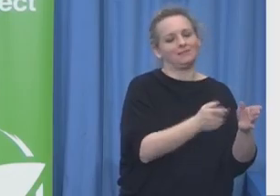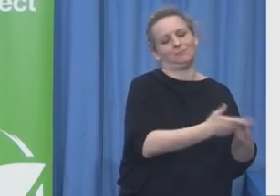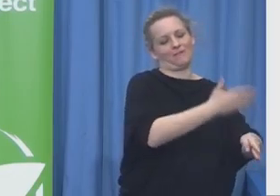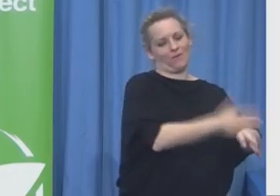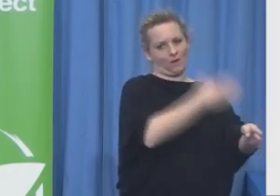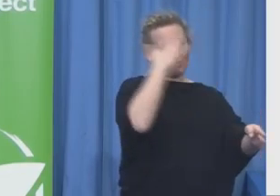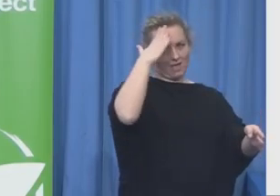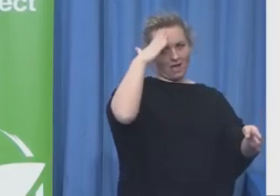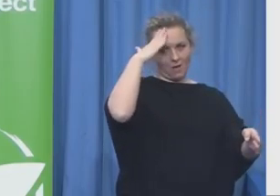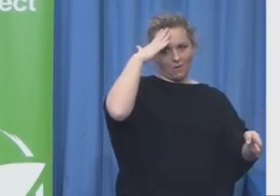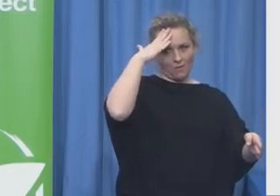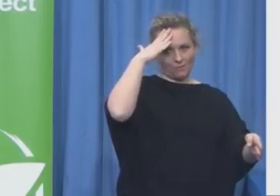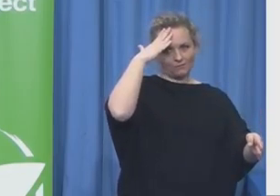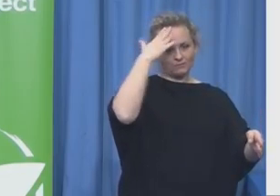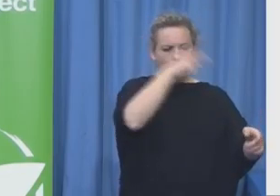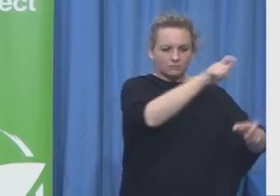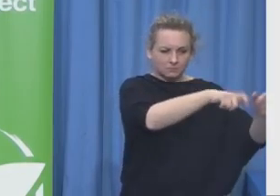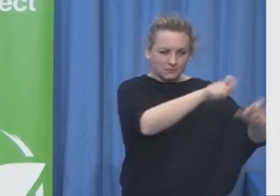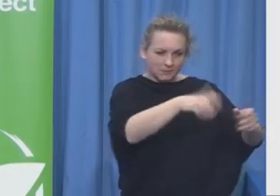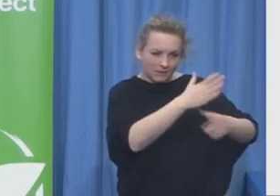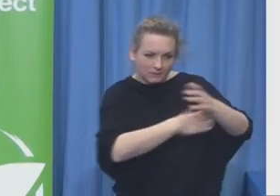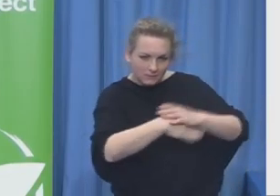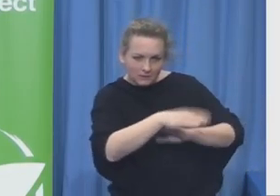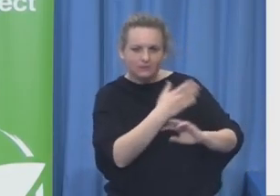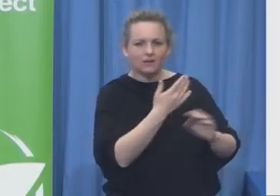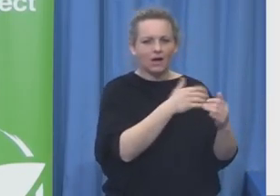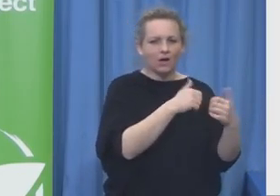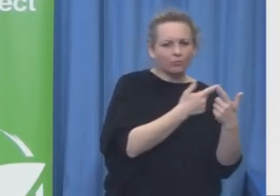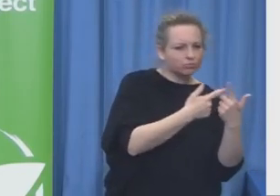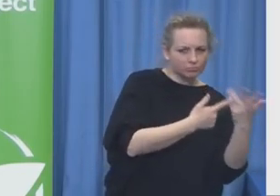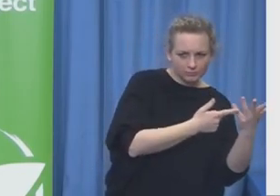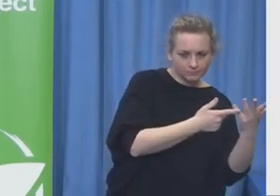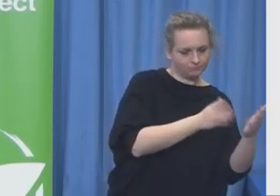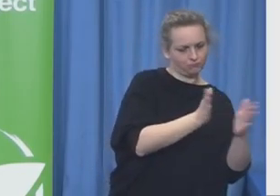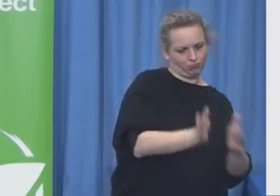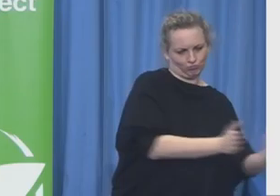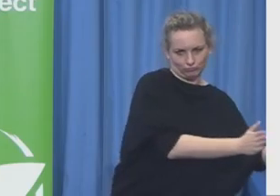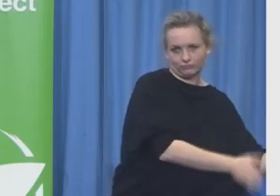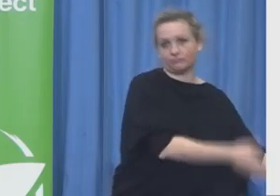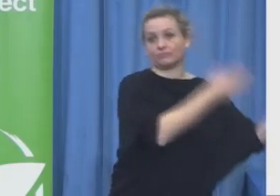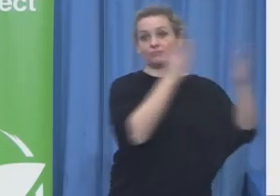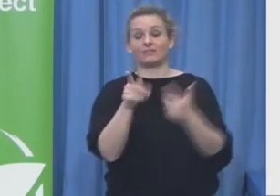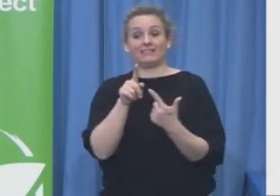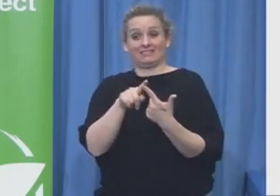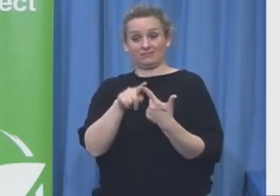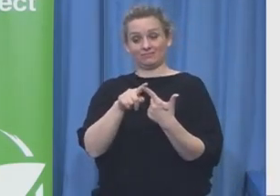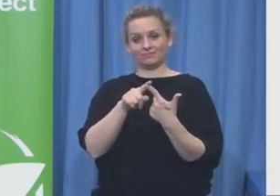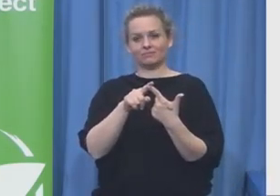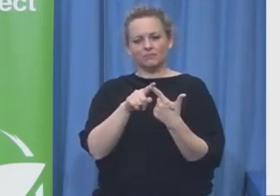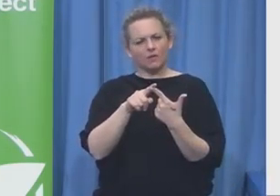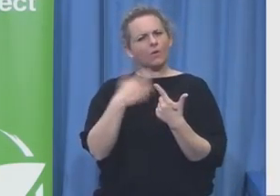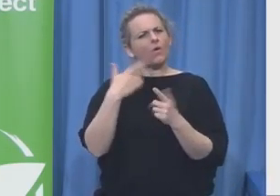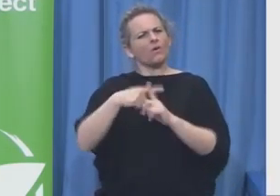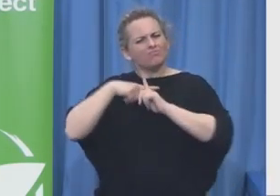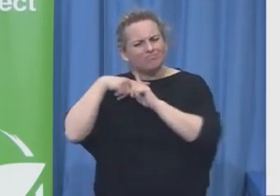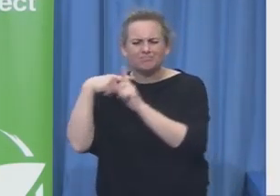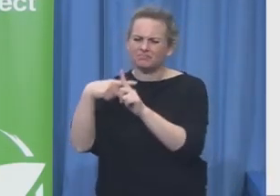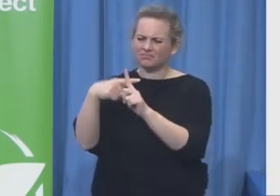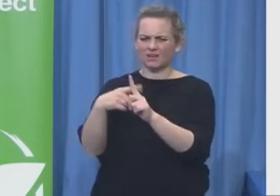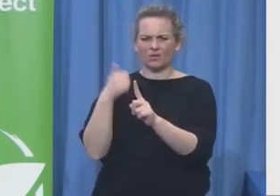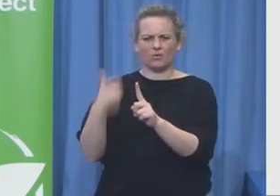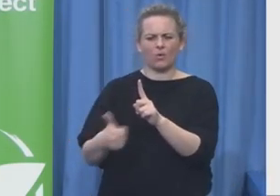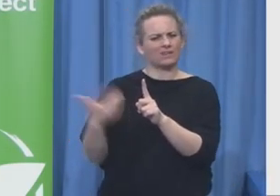The second feature of all three programs that I think contributed to their success is that they worked on